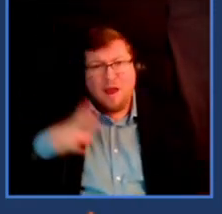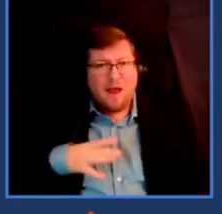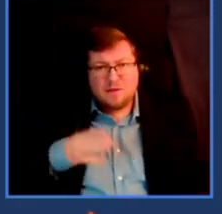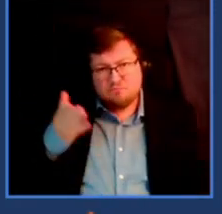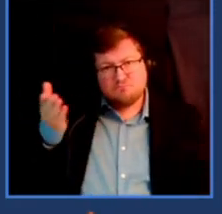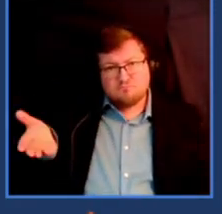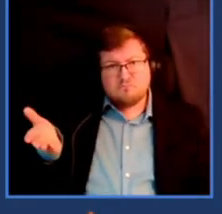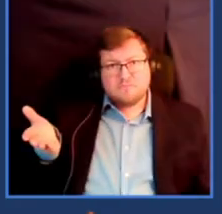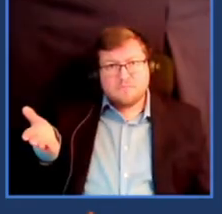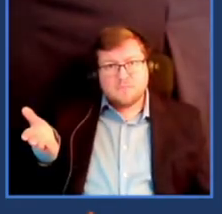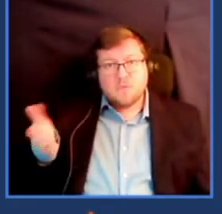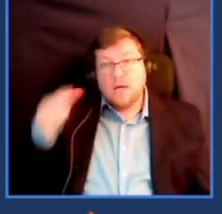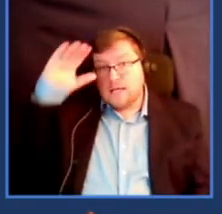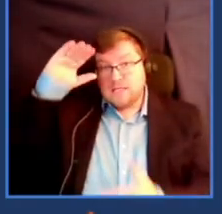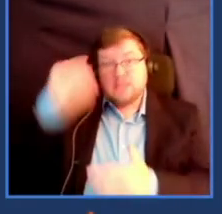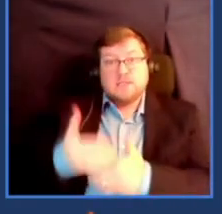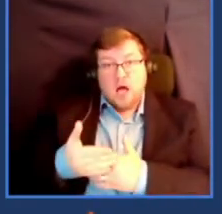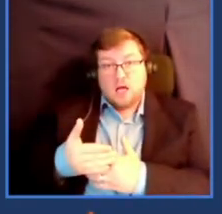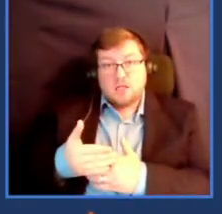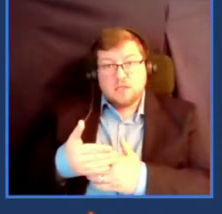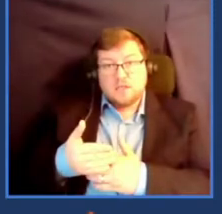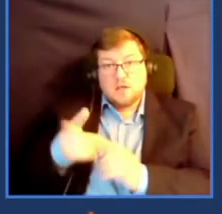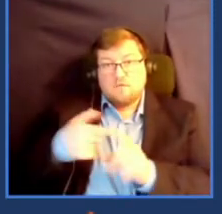the son of an immigrant,